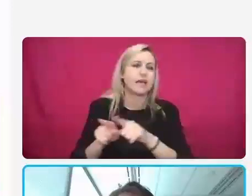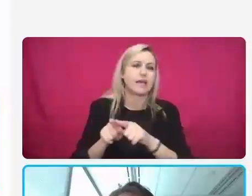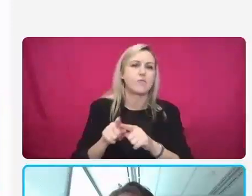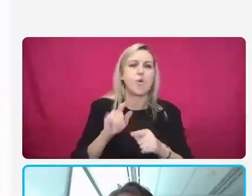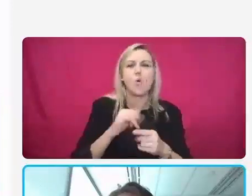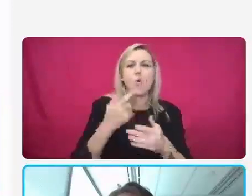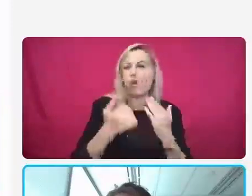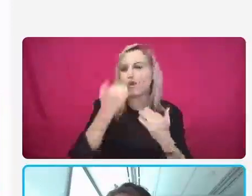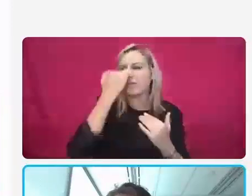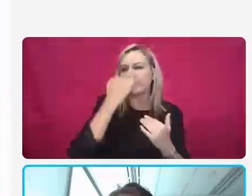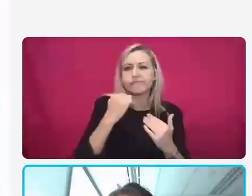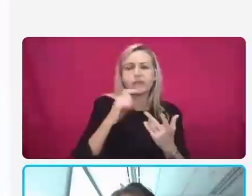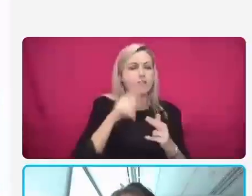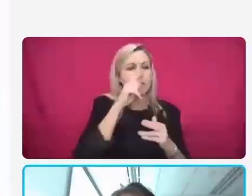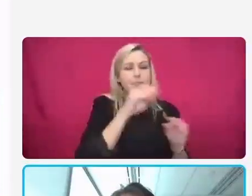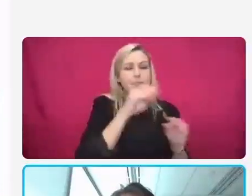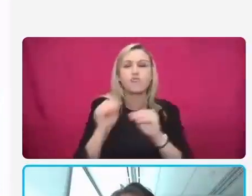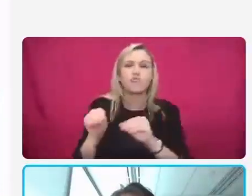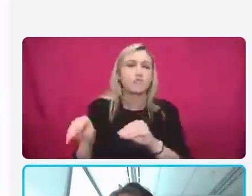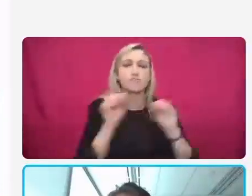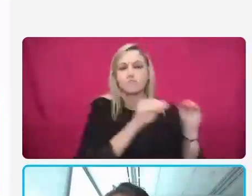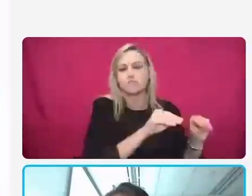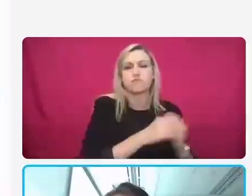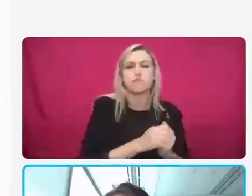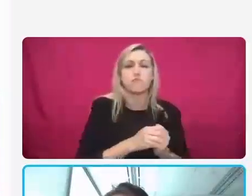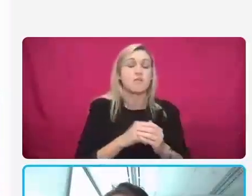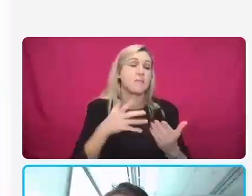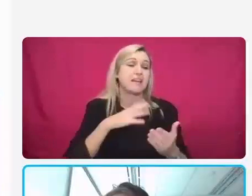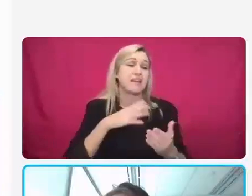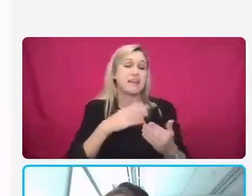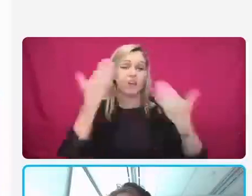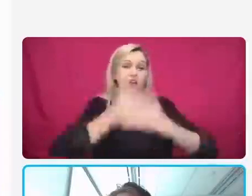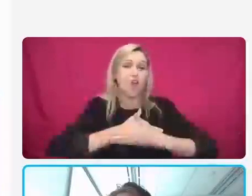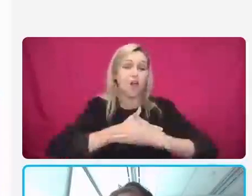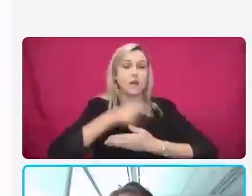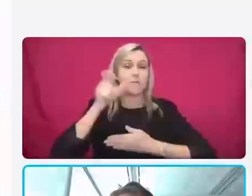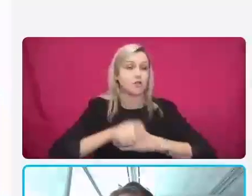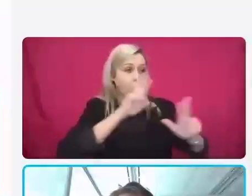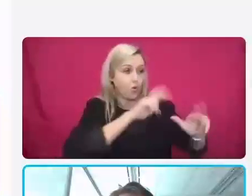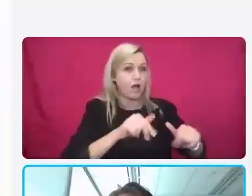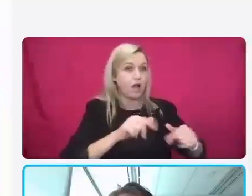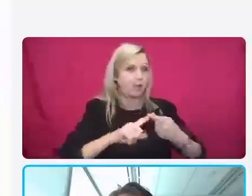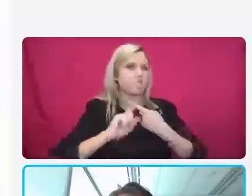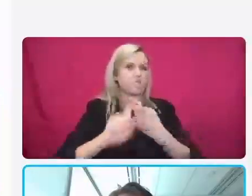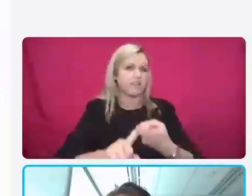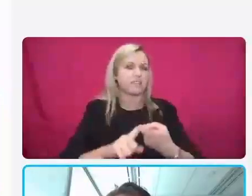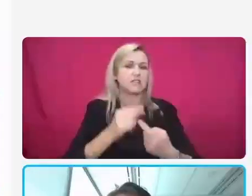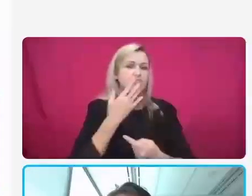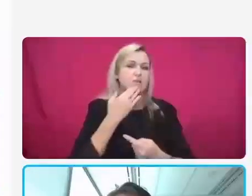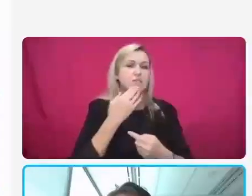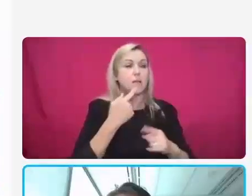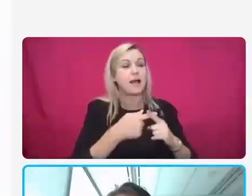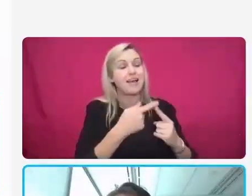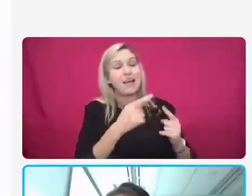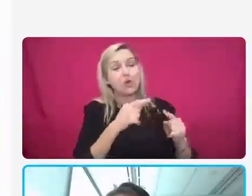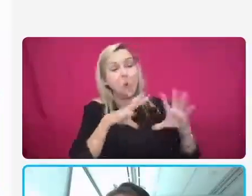with small changes in occupancy. For example, the costs of a night supervisor are fixed and are determined by the overall number of residents rather than the needs